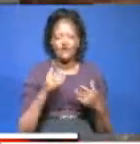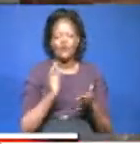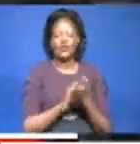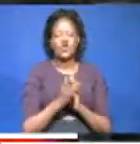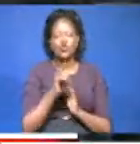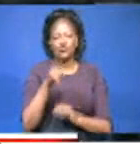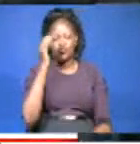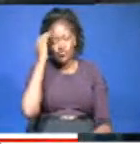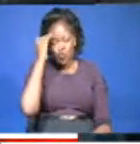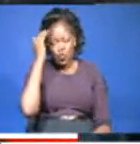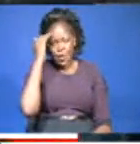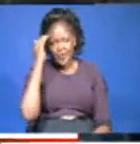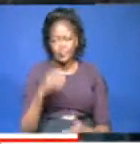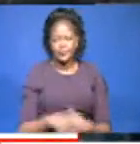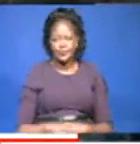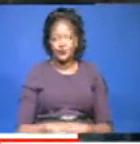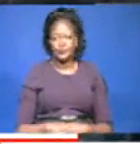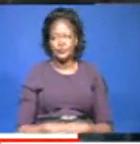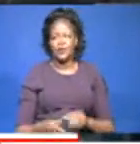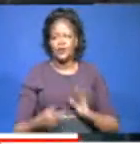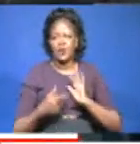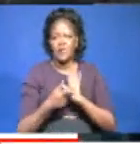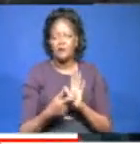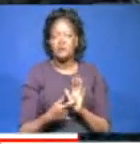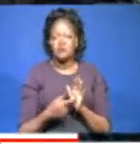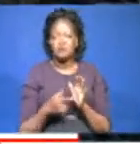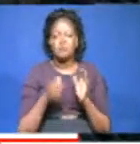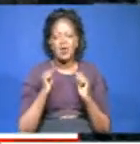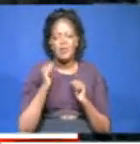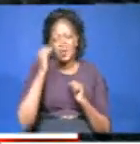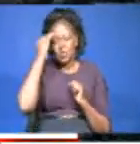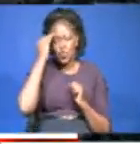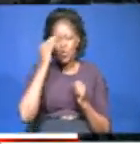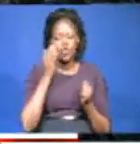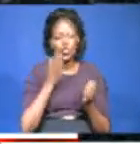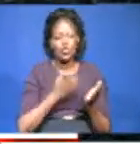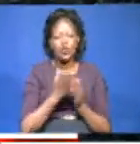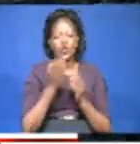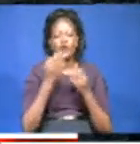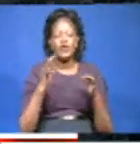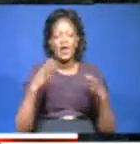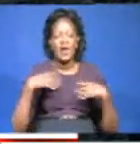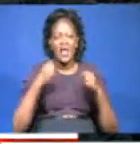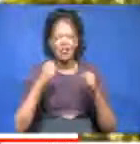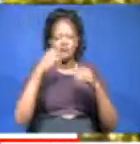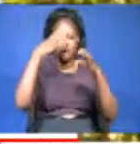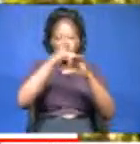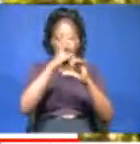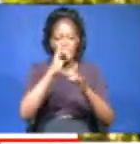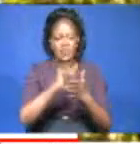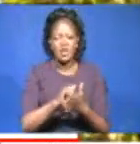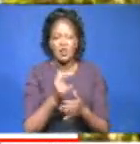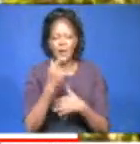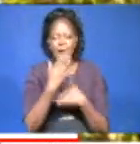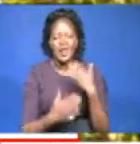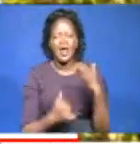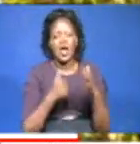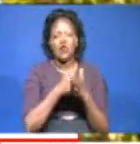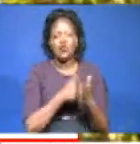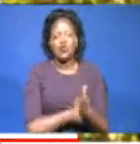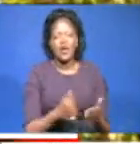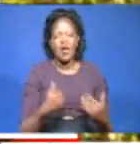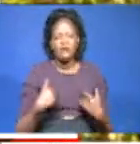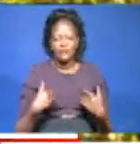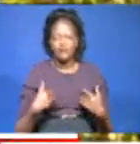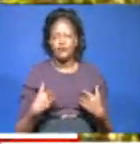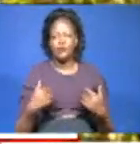knowledge. Such diseases can be detected through free health screening that a blood donor gets. Before donation, there's always